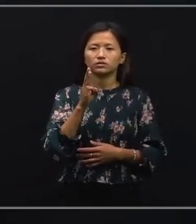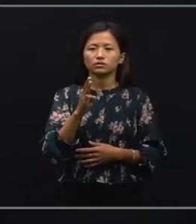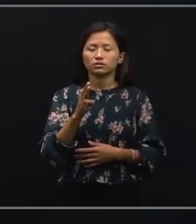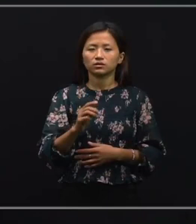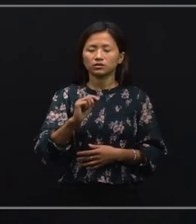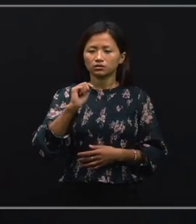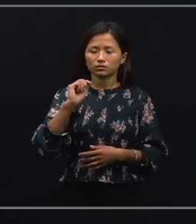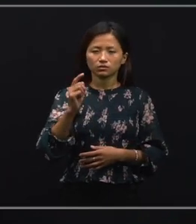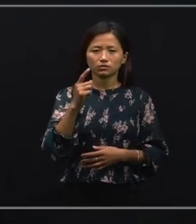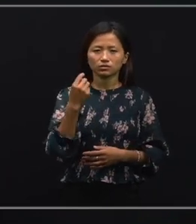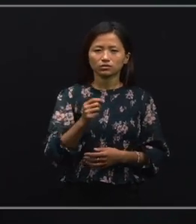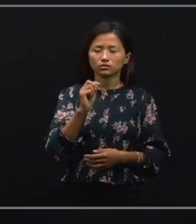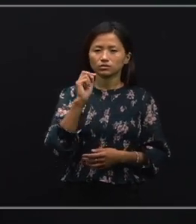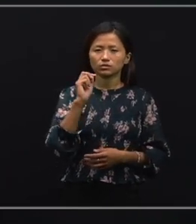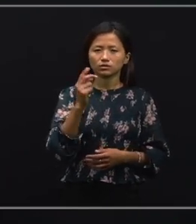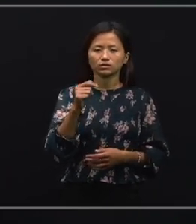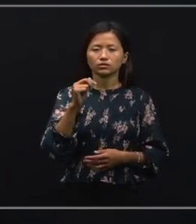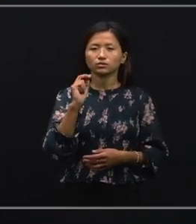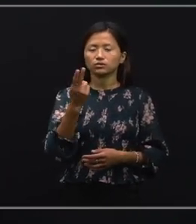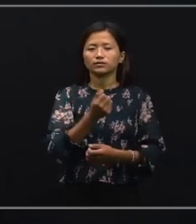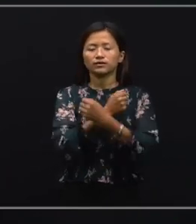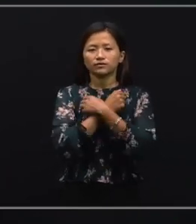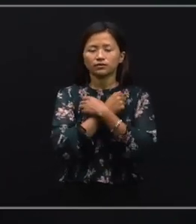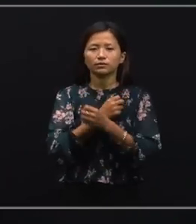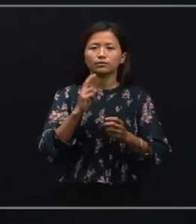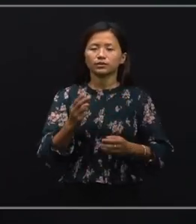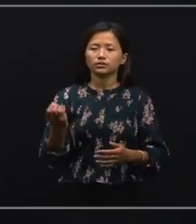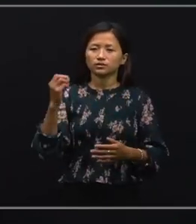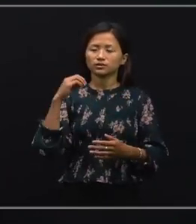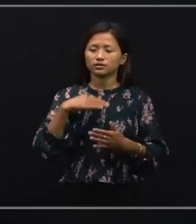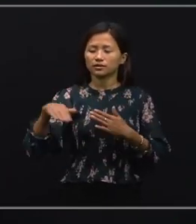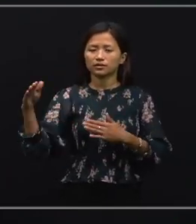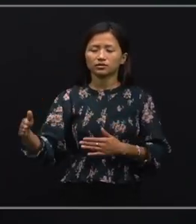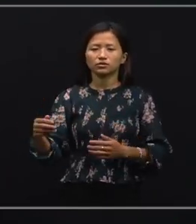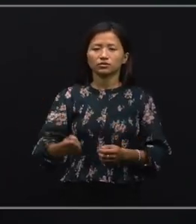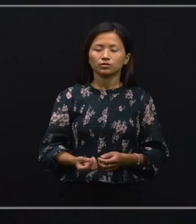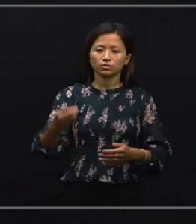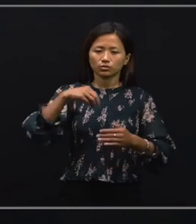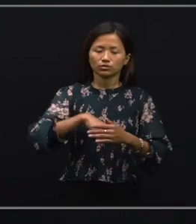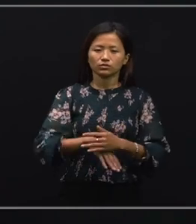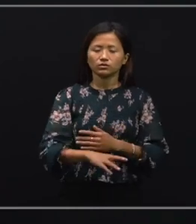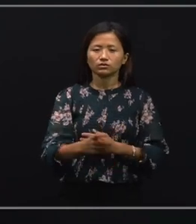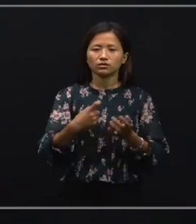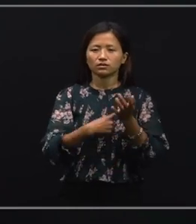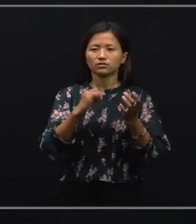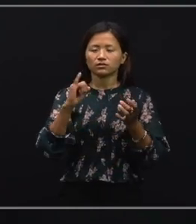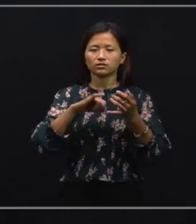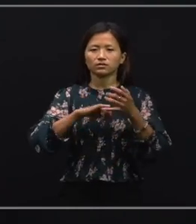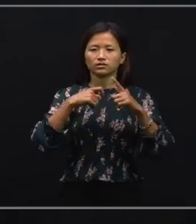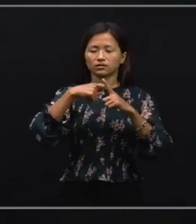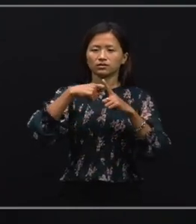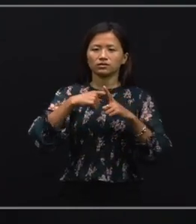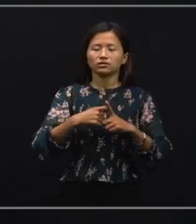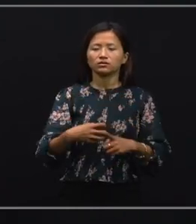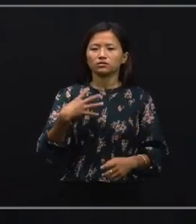lake, not only these two lovers, but also his life would be put at risk. That was the reason why he did